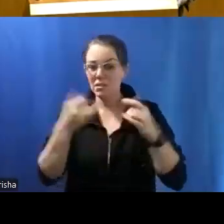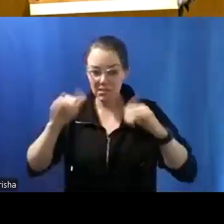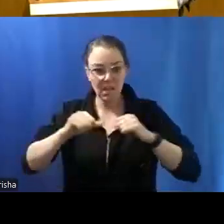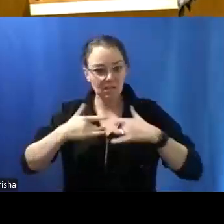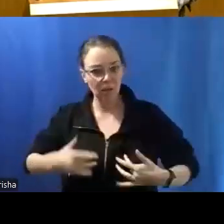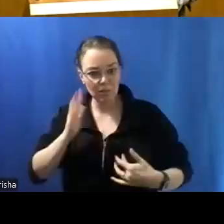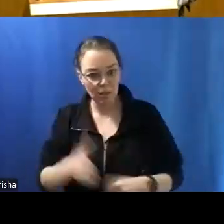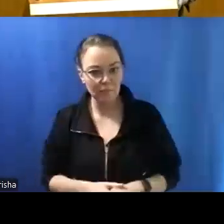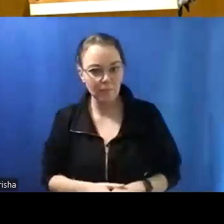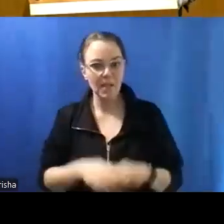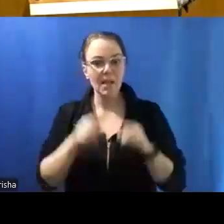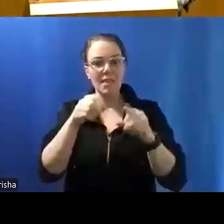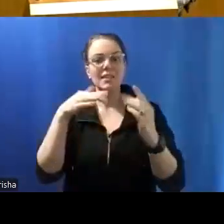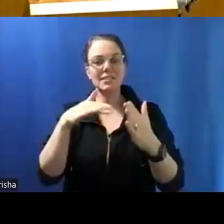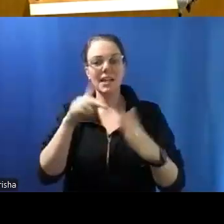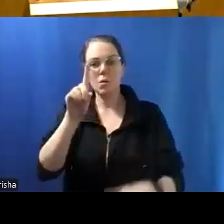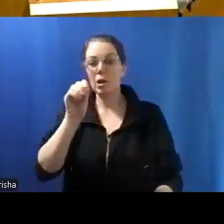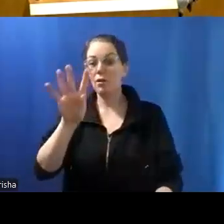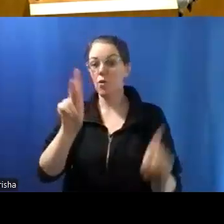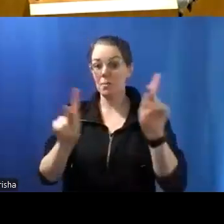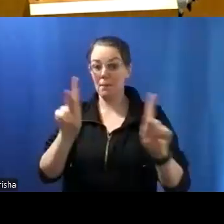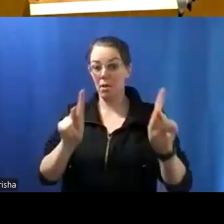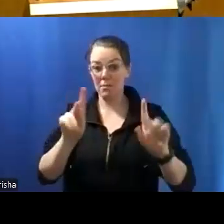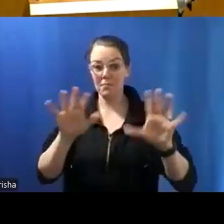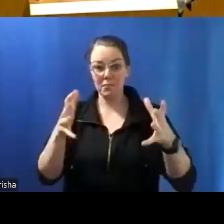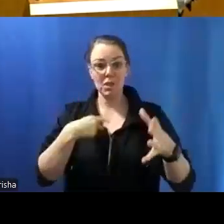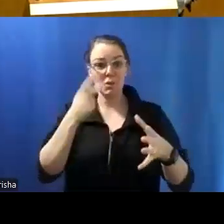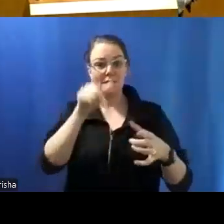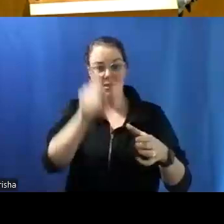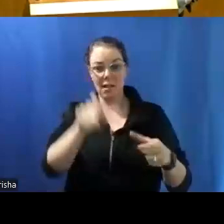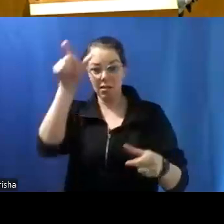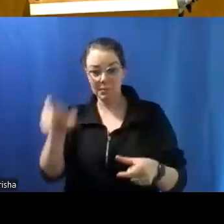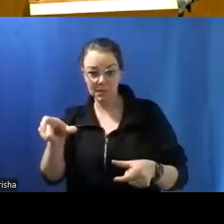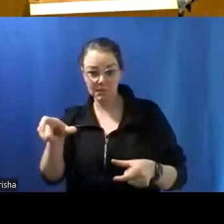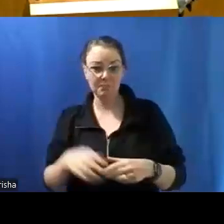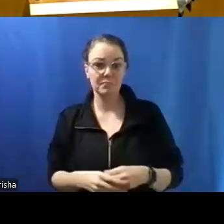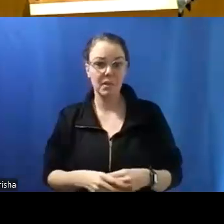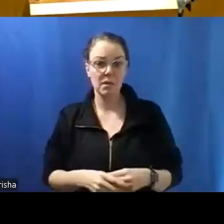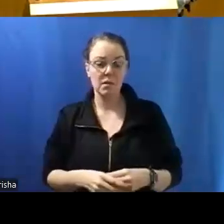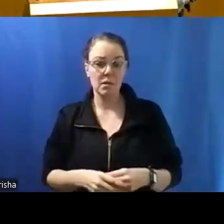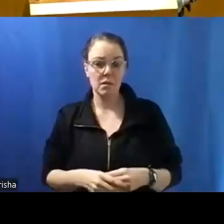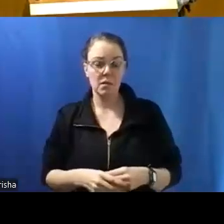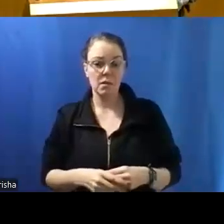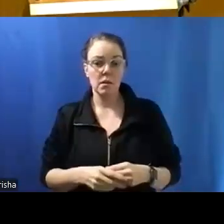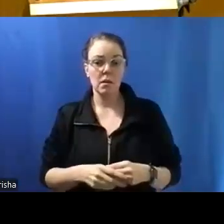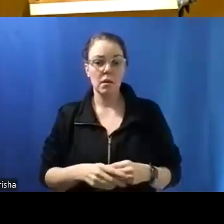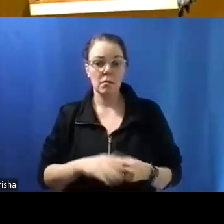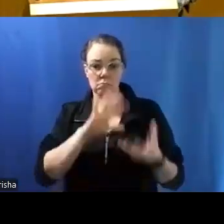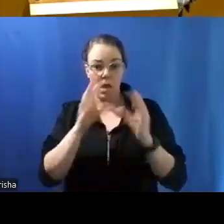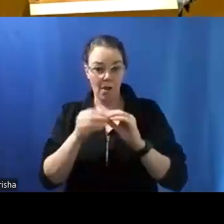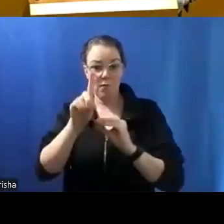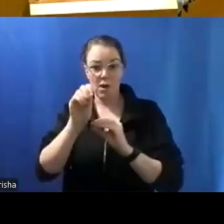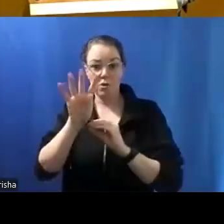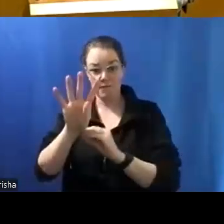of 104 people. And you can see in the middle and right column, the number of those people out of the 104